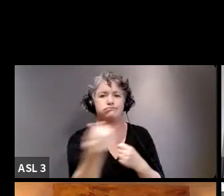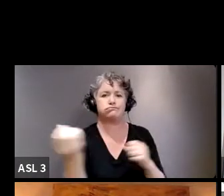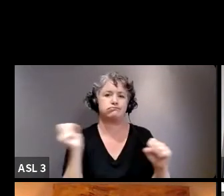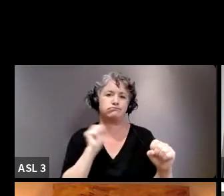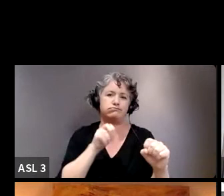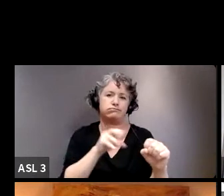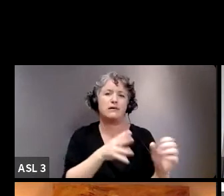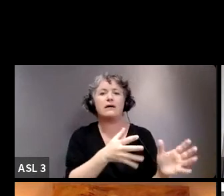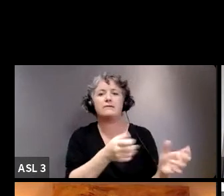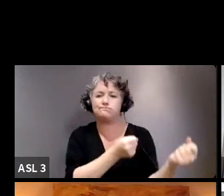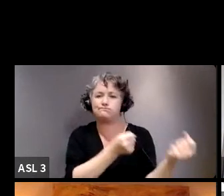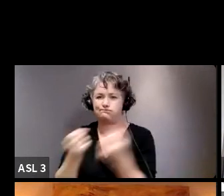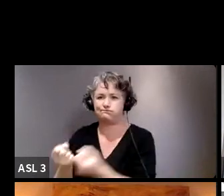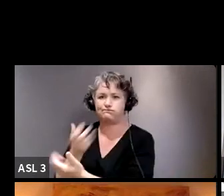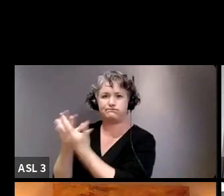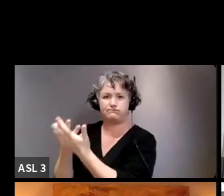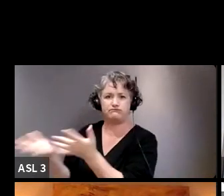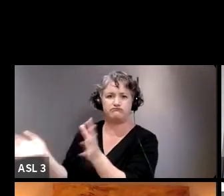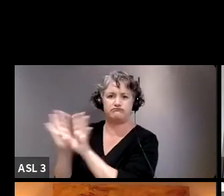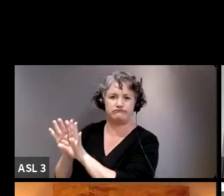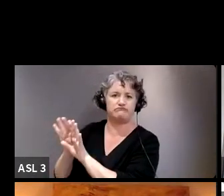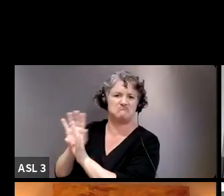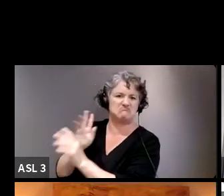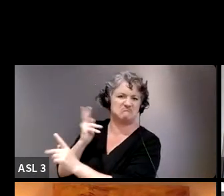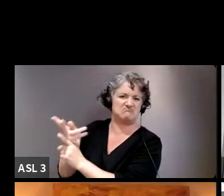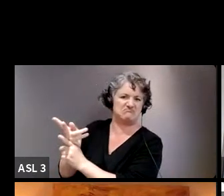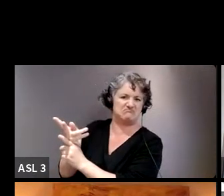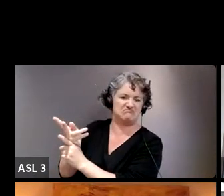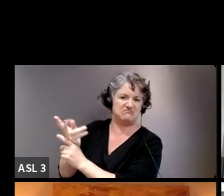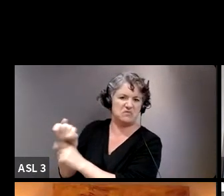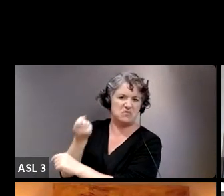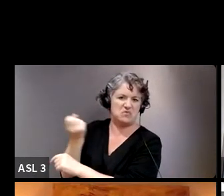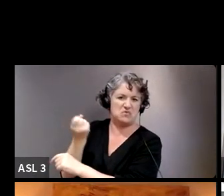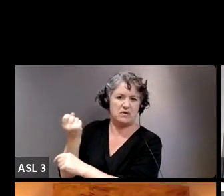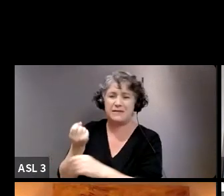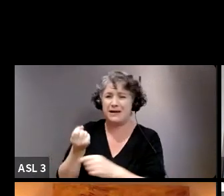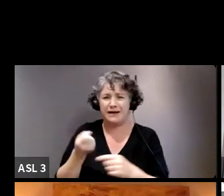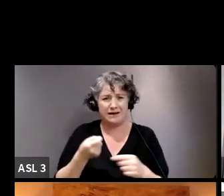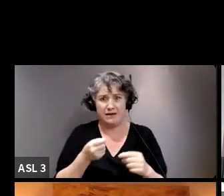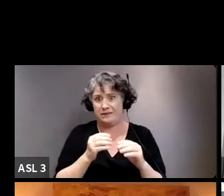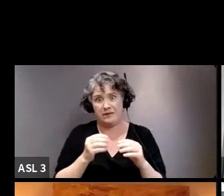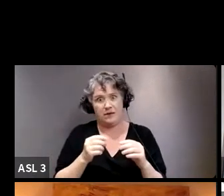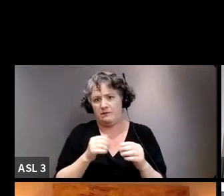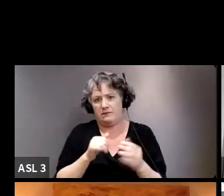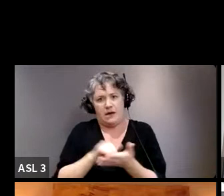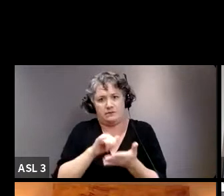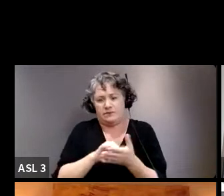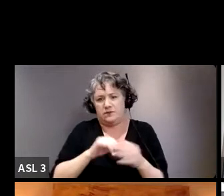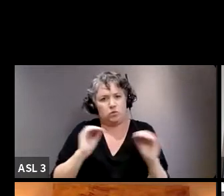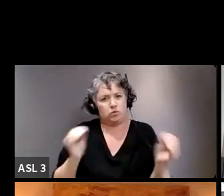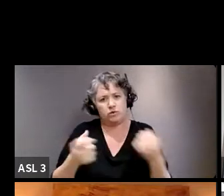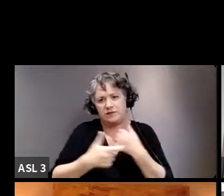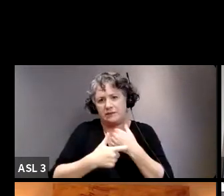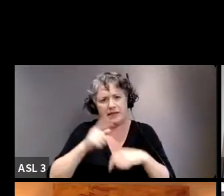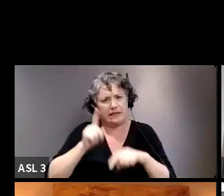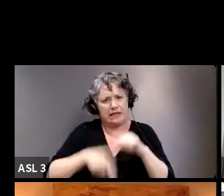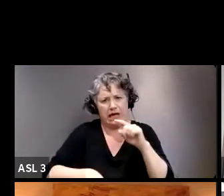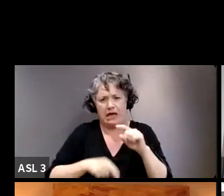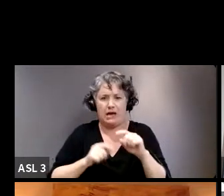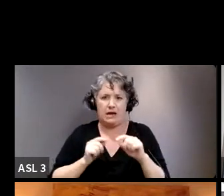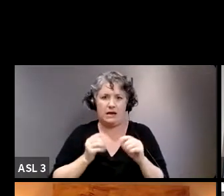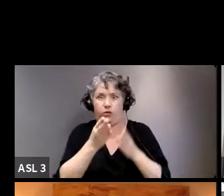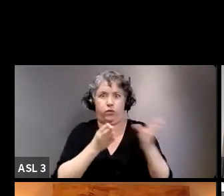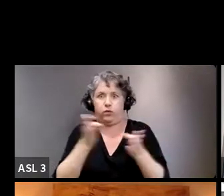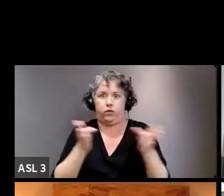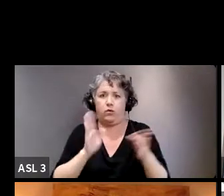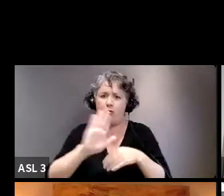priorities and assume that police attend all those we actually can't we just simply don't have the time or the resources to do so which is why we tend to limit